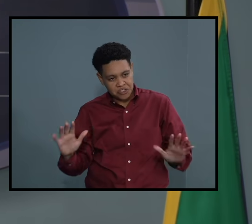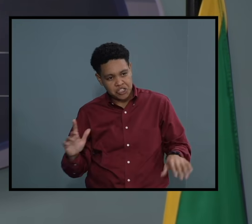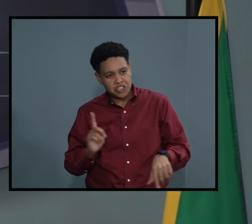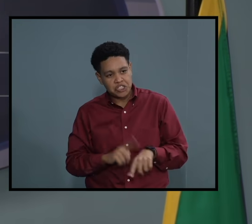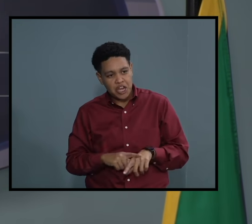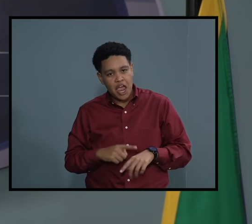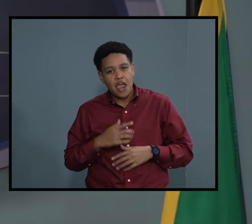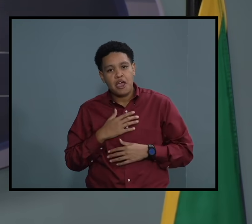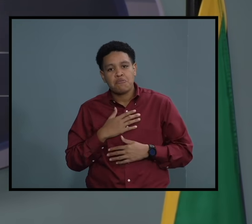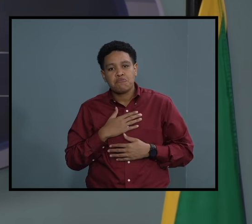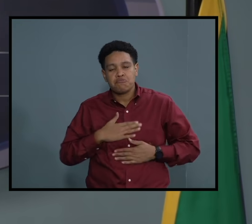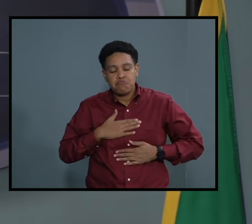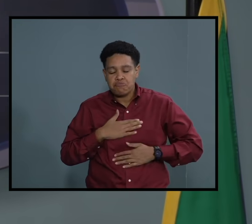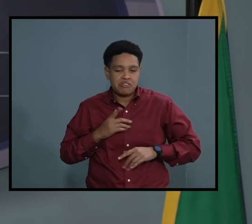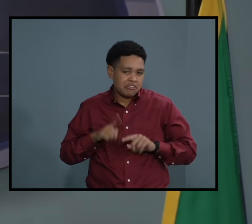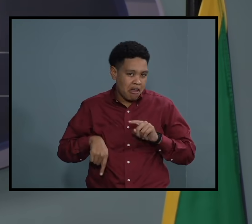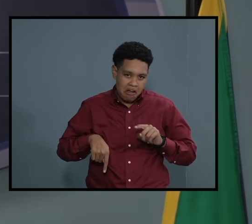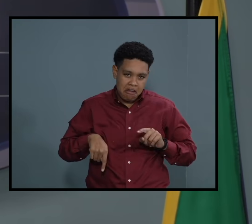and then